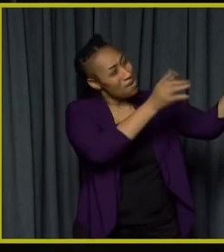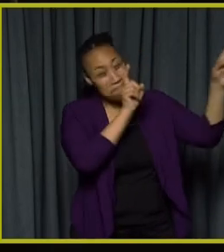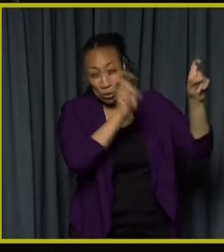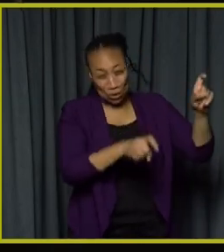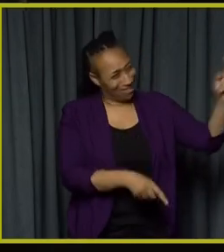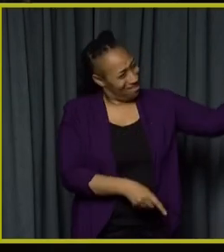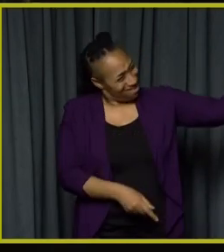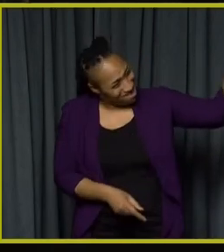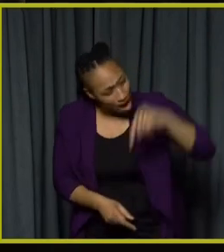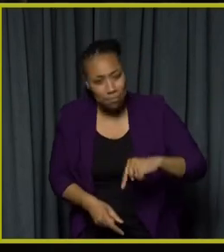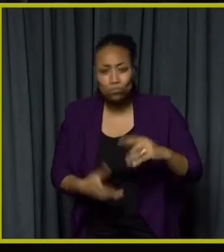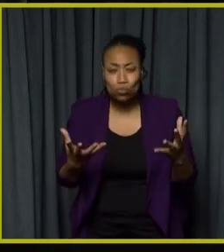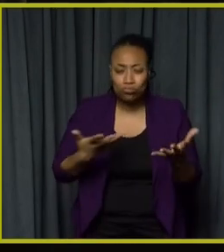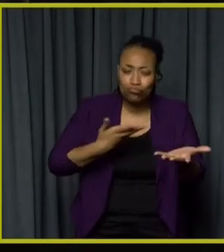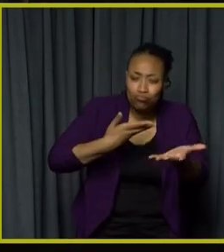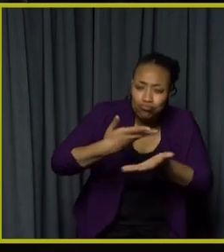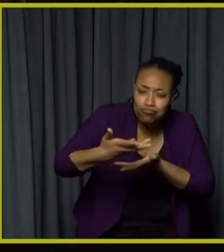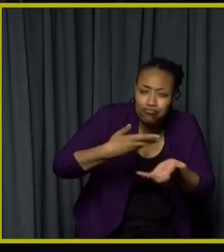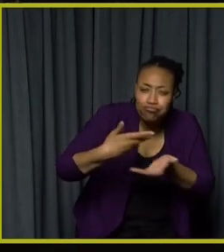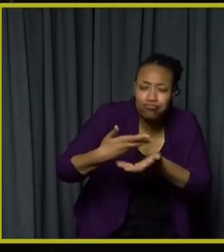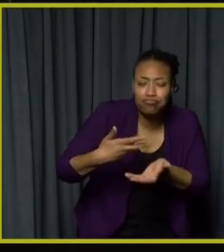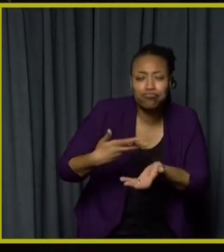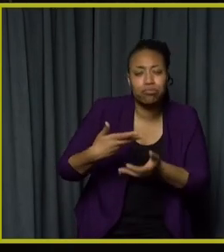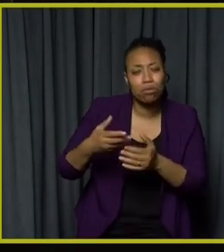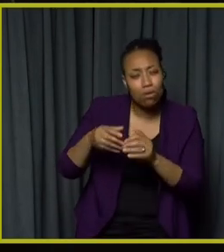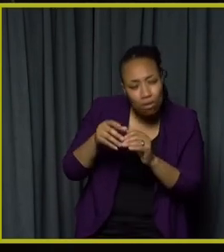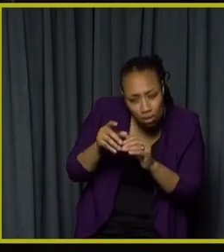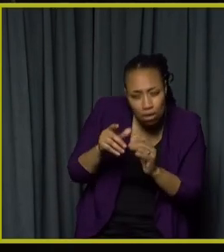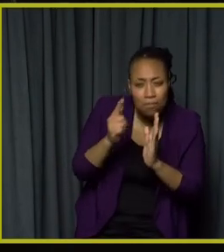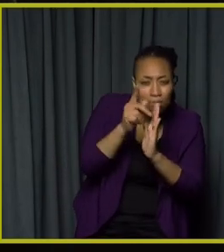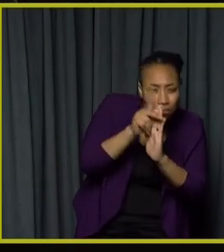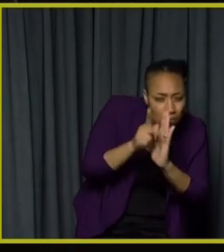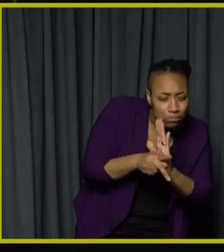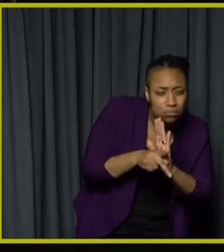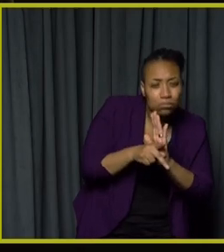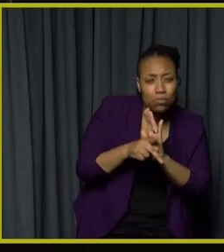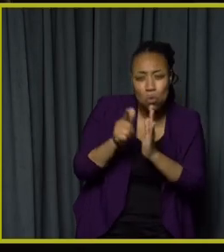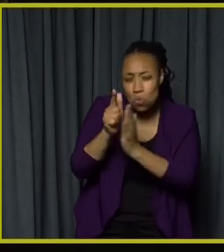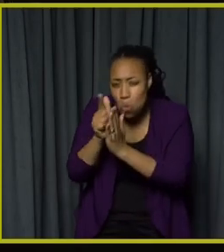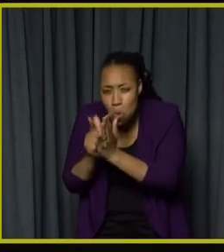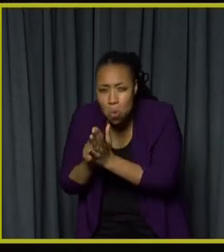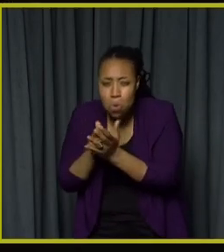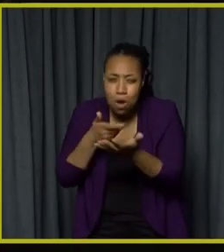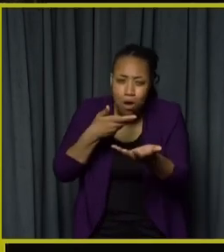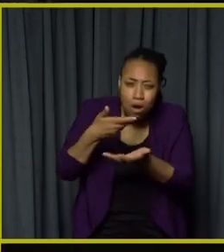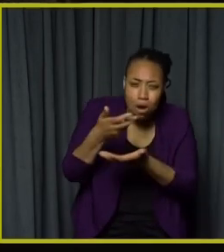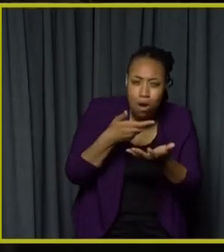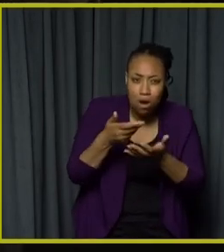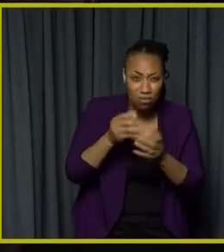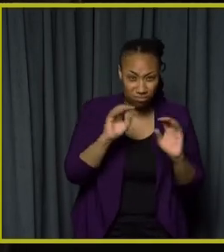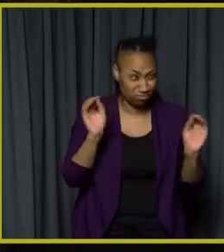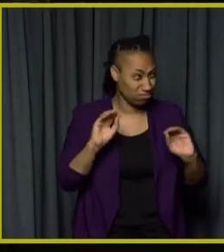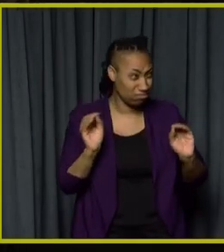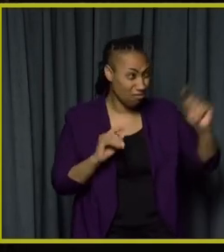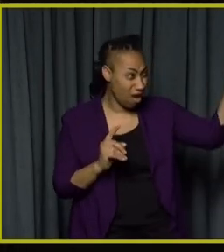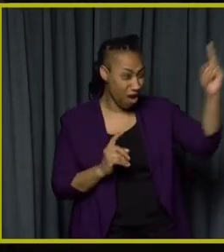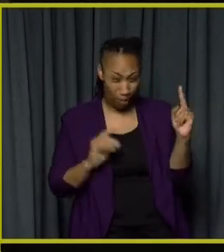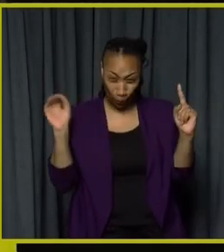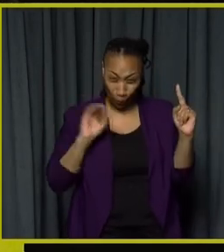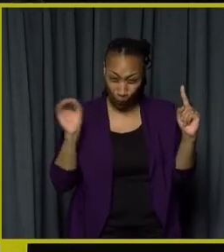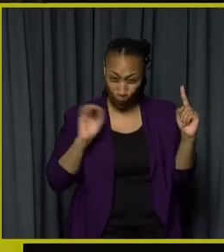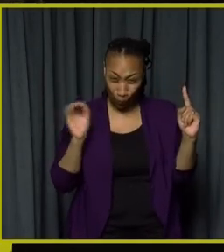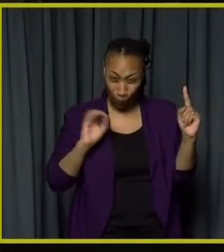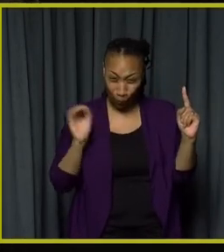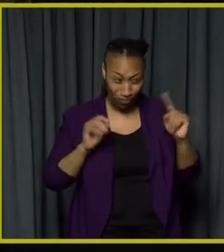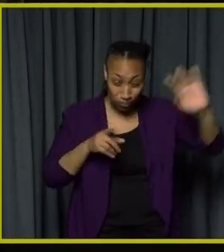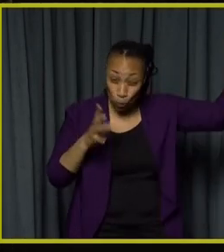and says in their policies how they're going to address the issue of poverty. We have the power to change the office holders. And then we have the power to get